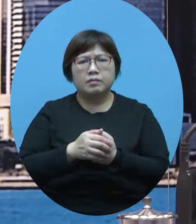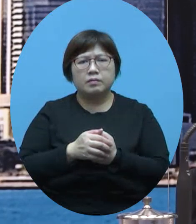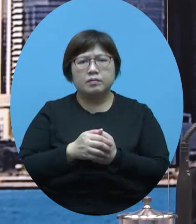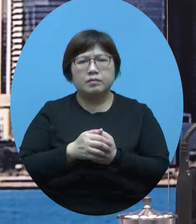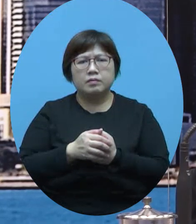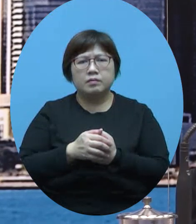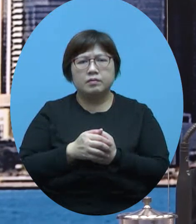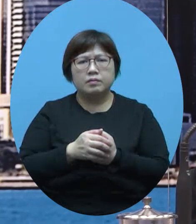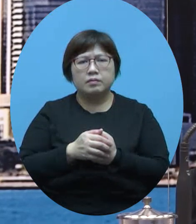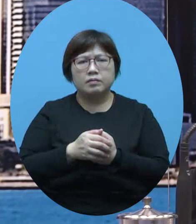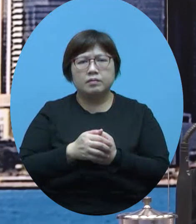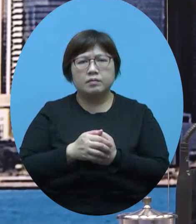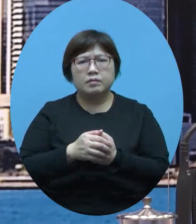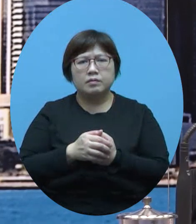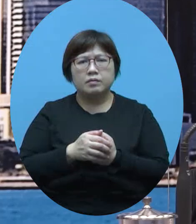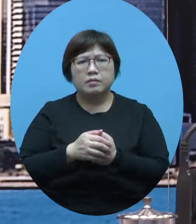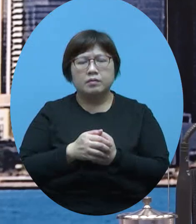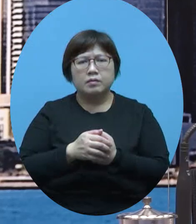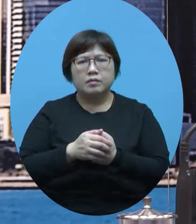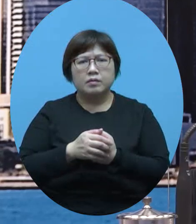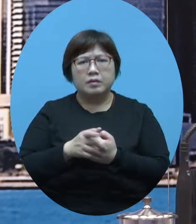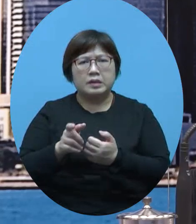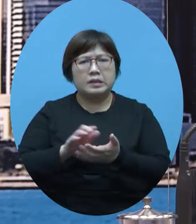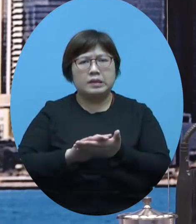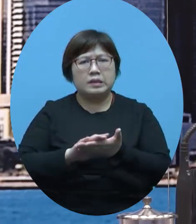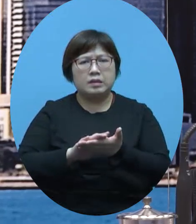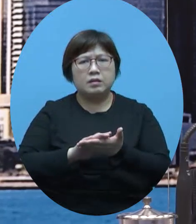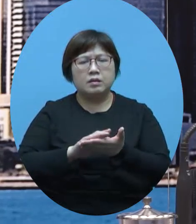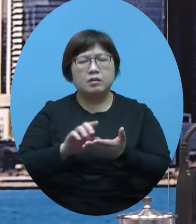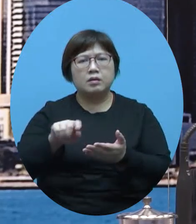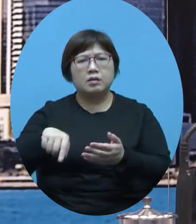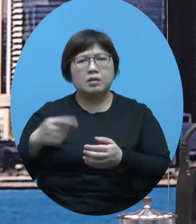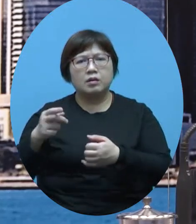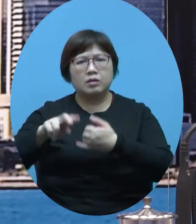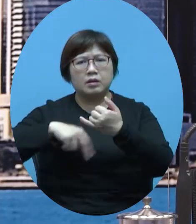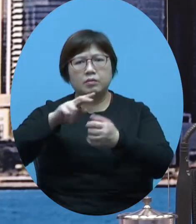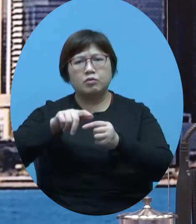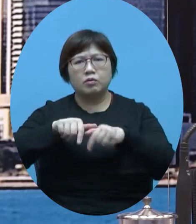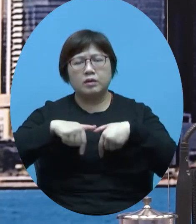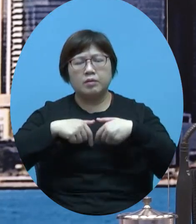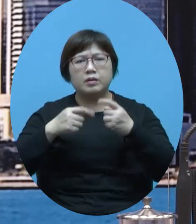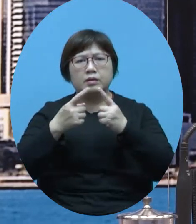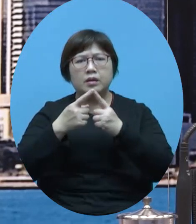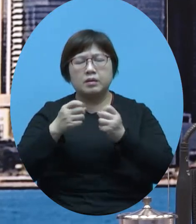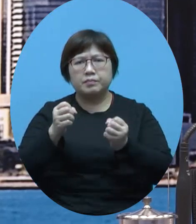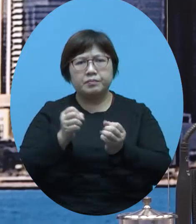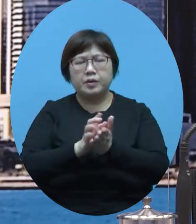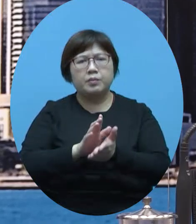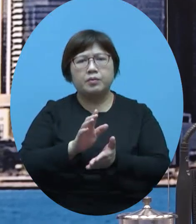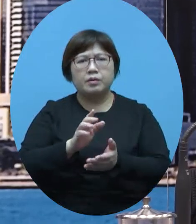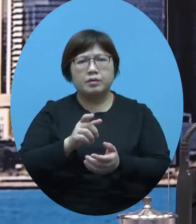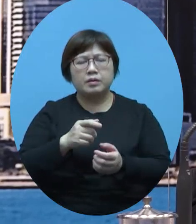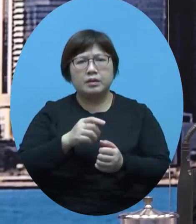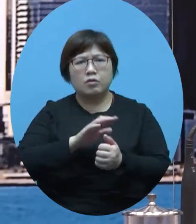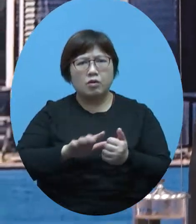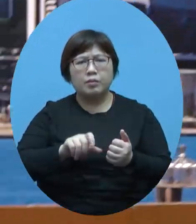People who are staying in the quarantine center because the family itself stayed in the unit. Yeah. For case